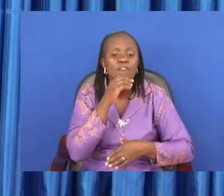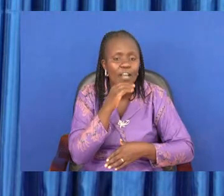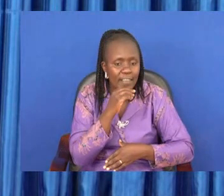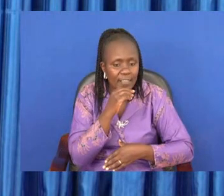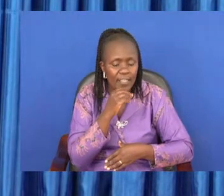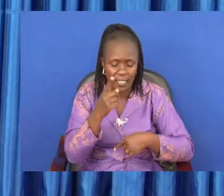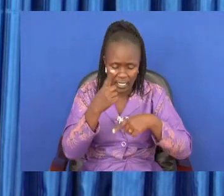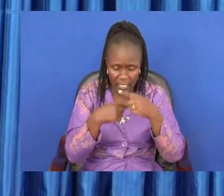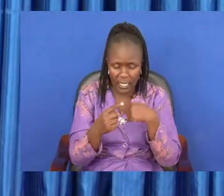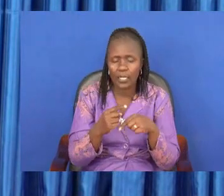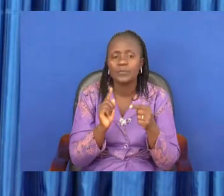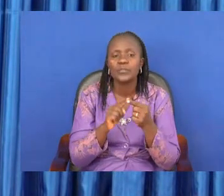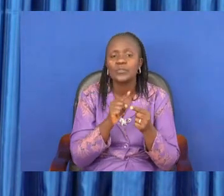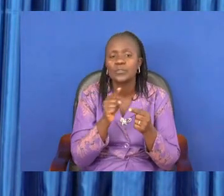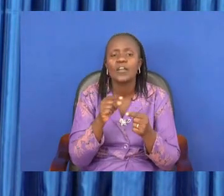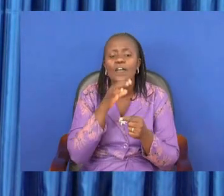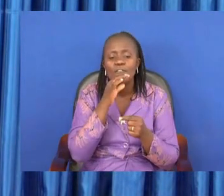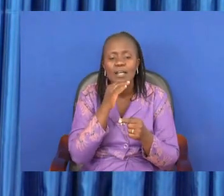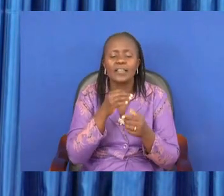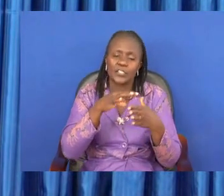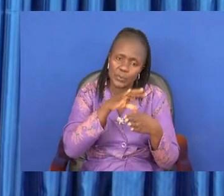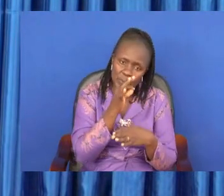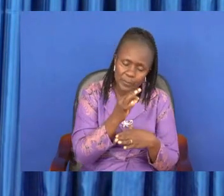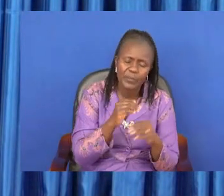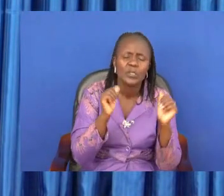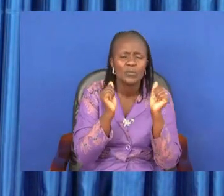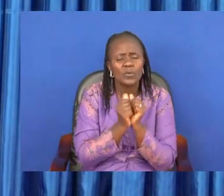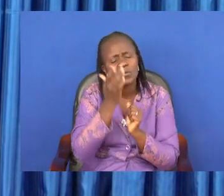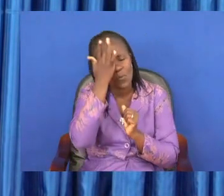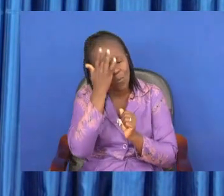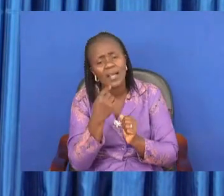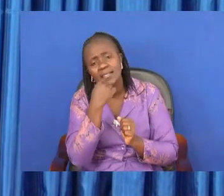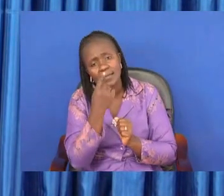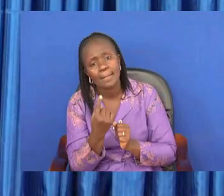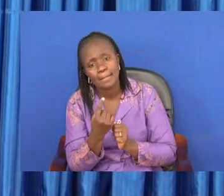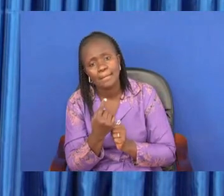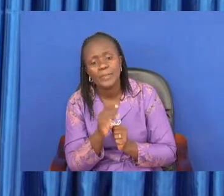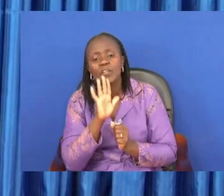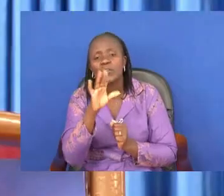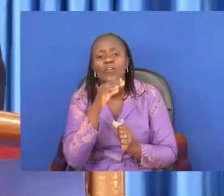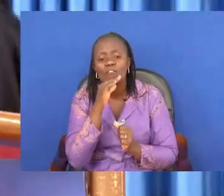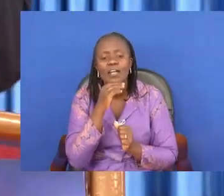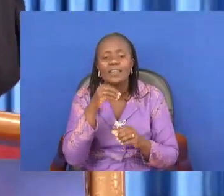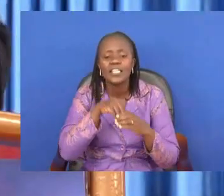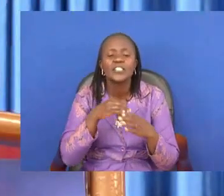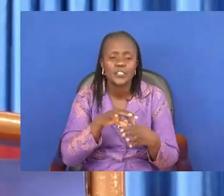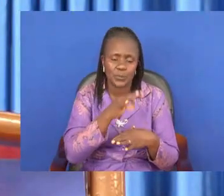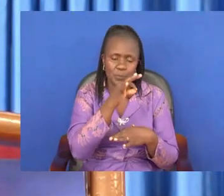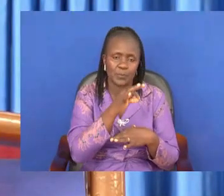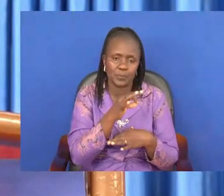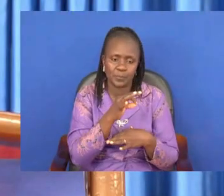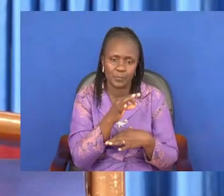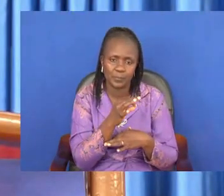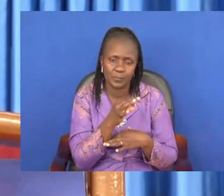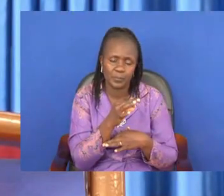He has come to them as their spiritual father. Why is Paul saying that? Why is he telling them that I'm your spiritual father? Paul is saying